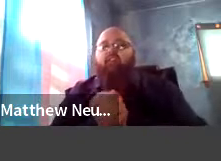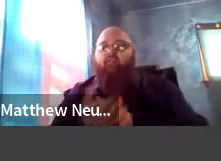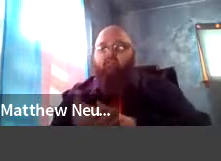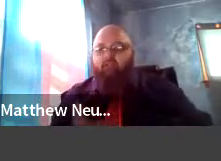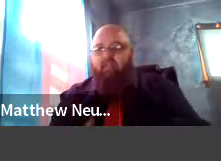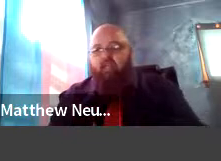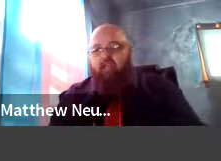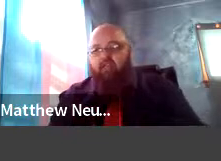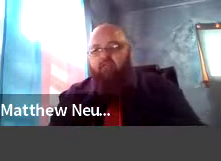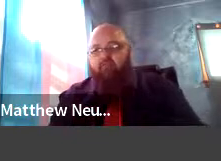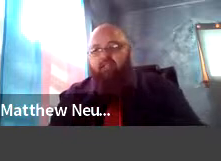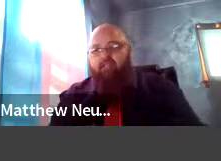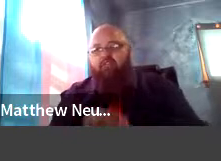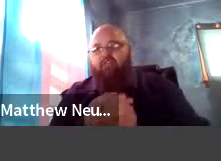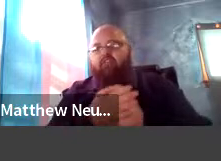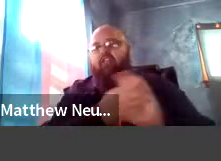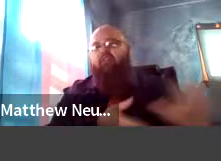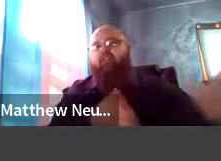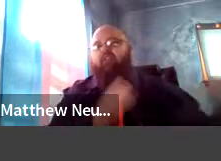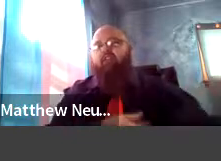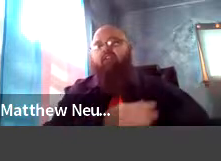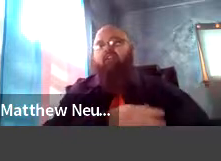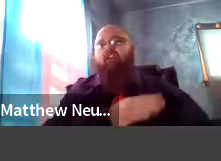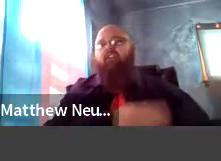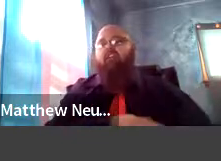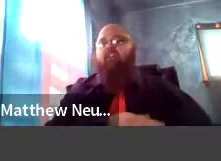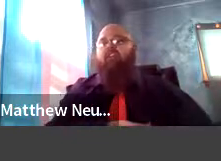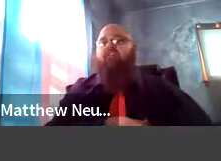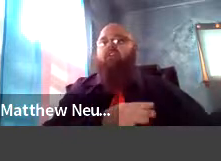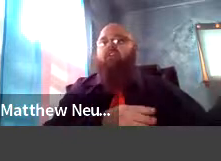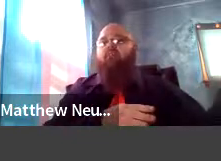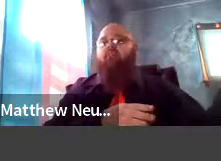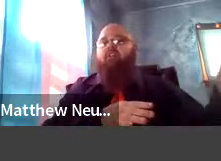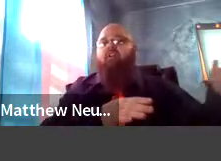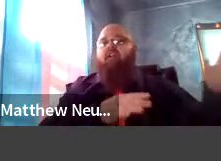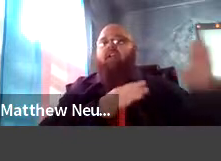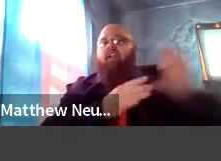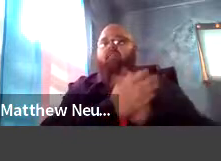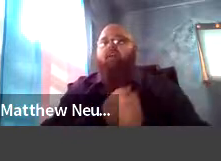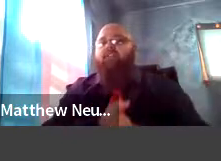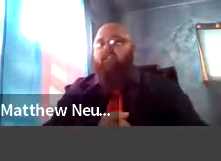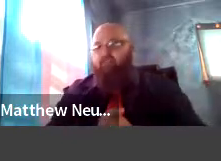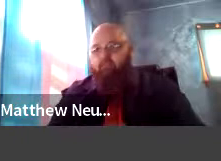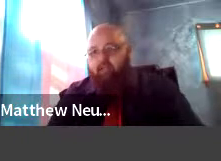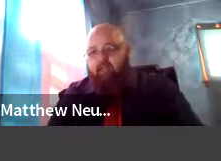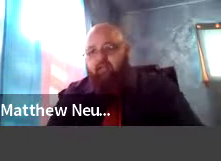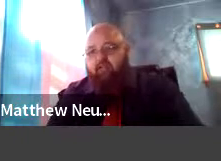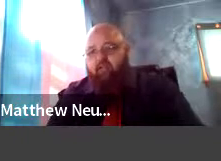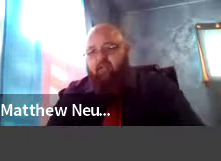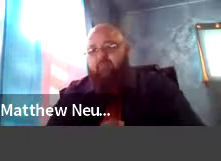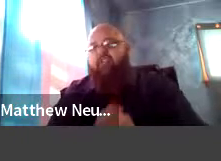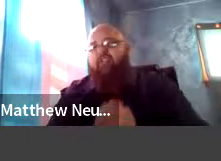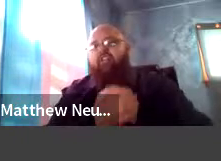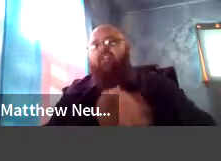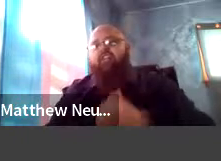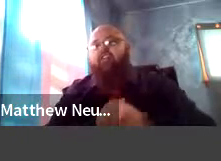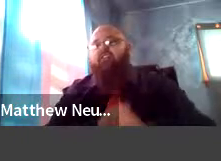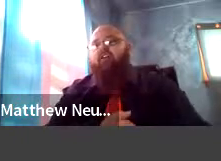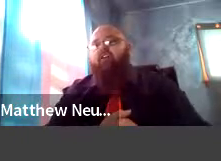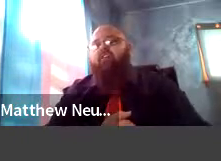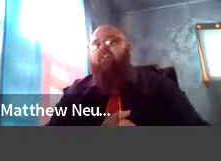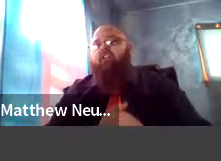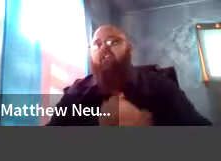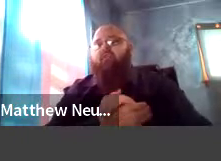hate that woman had because she received HIV from a bisexual man, but she